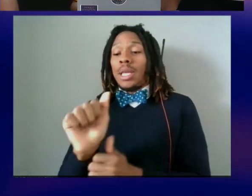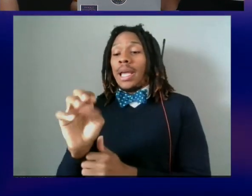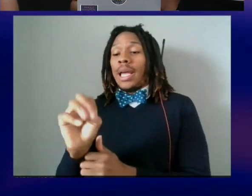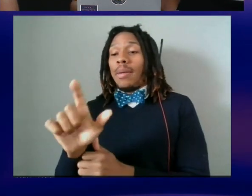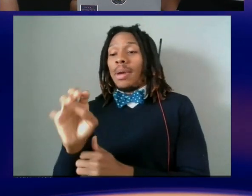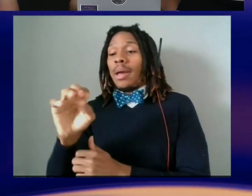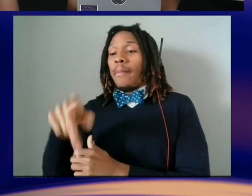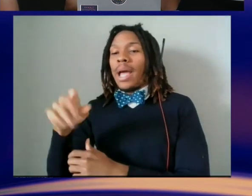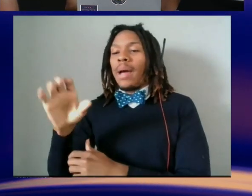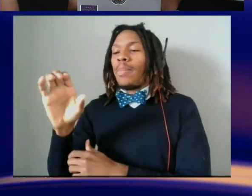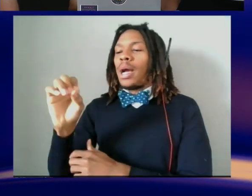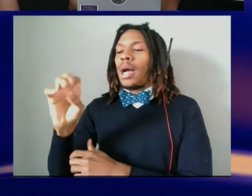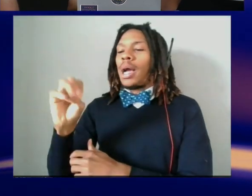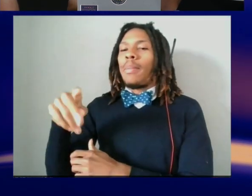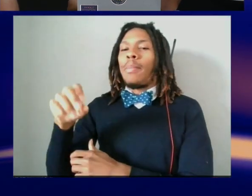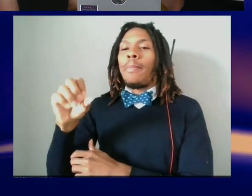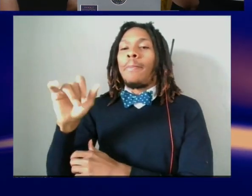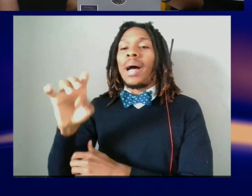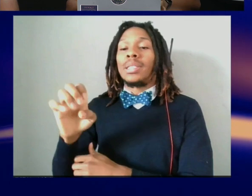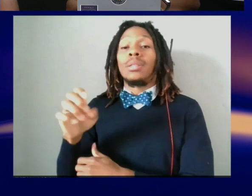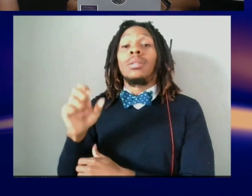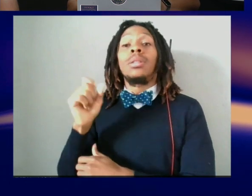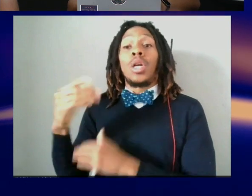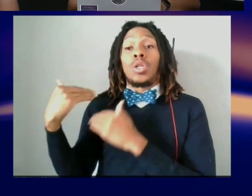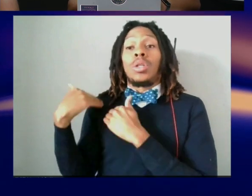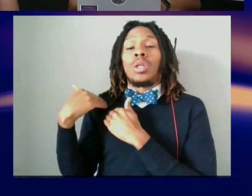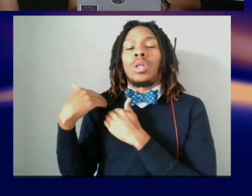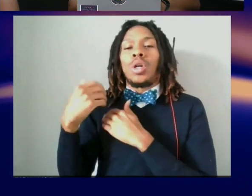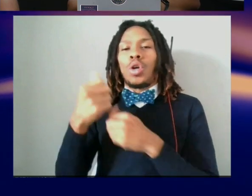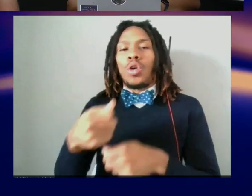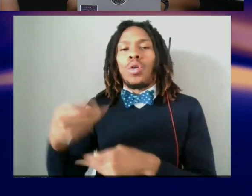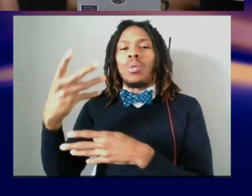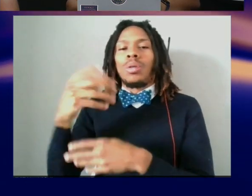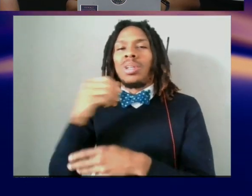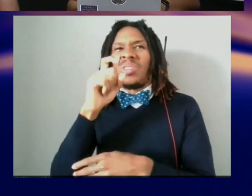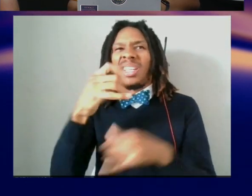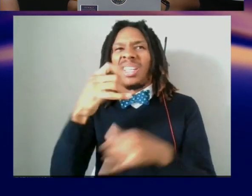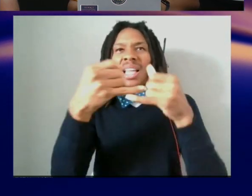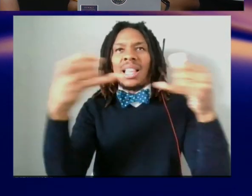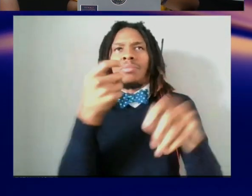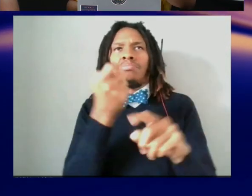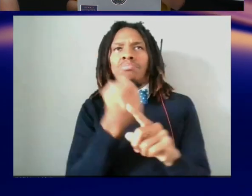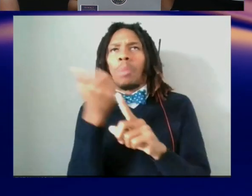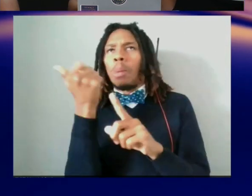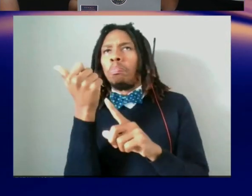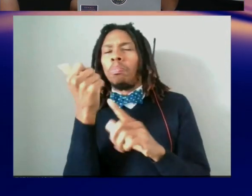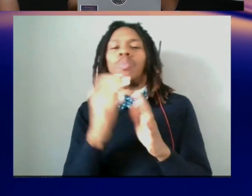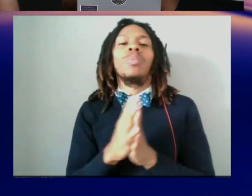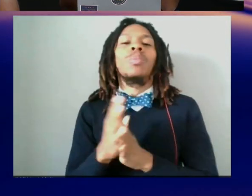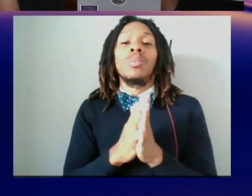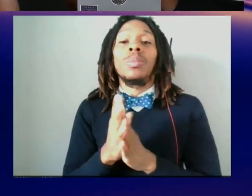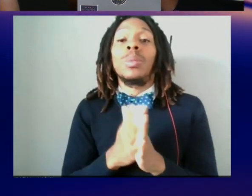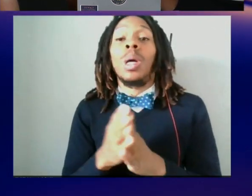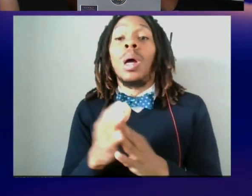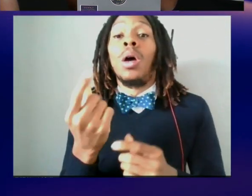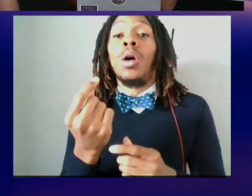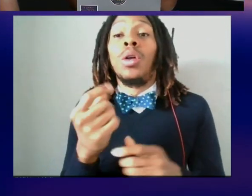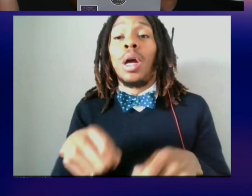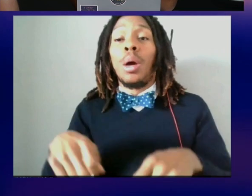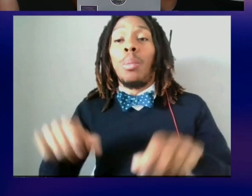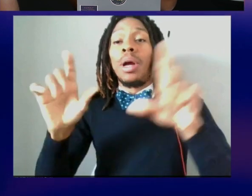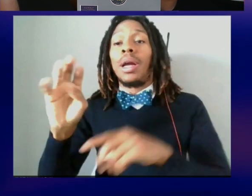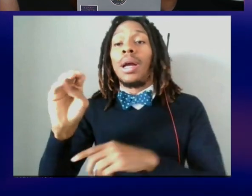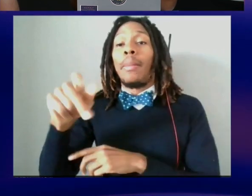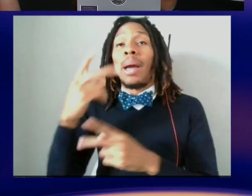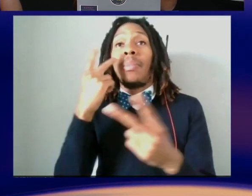composite view. And what that does is it brings up, and we actually don't need this line anymore, but it brings up essentially a map view that allows you